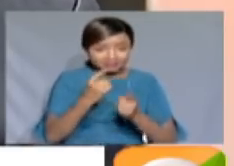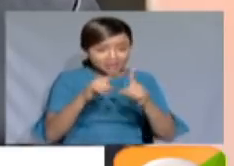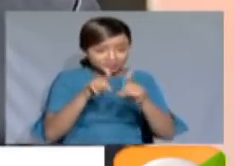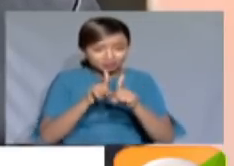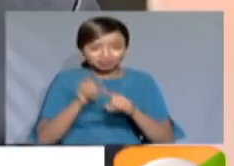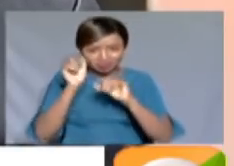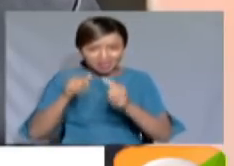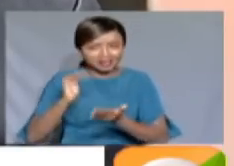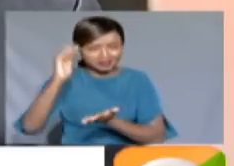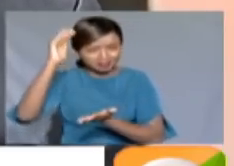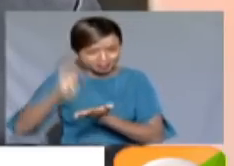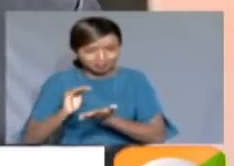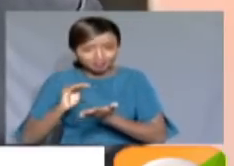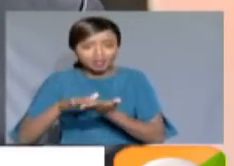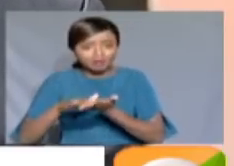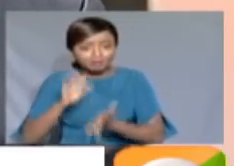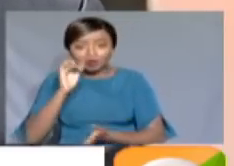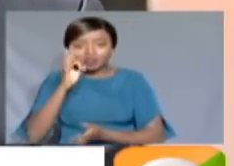course, brings about